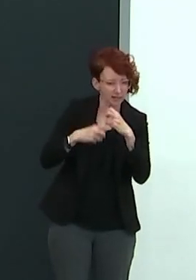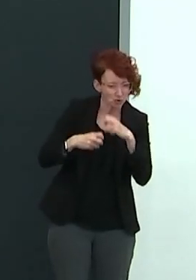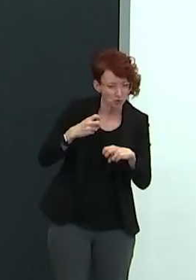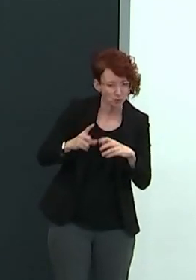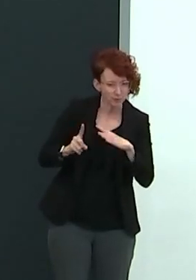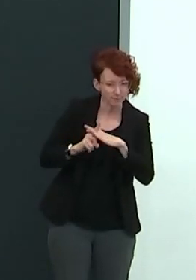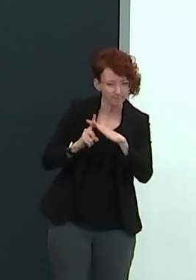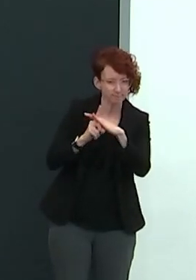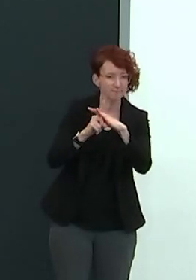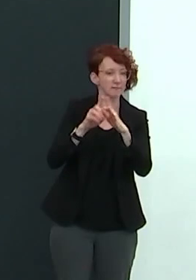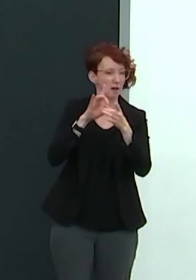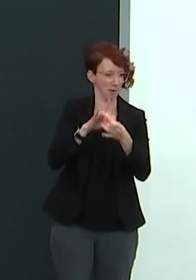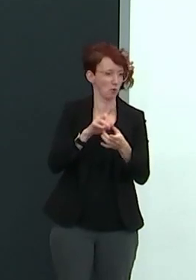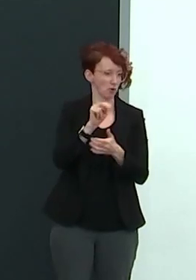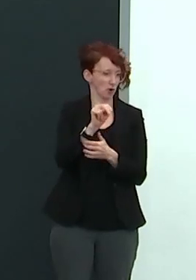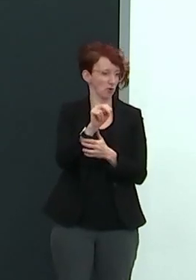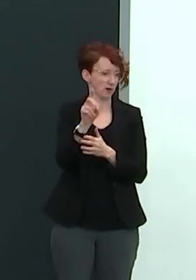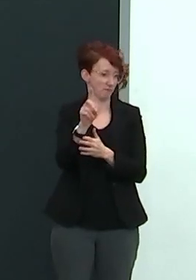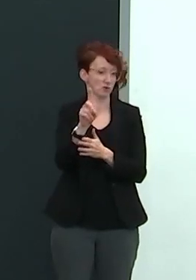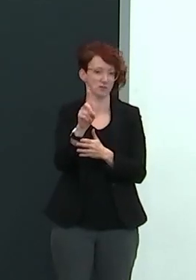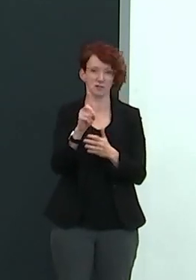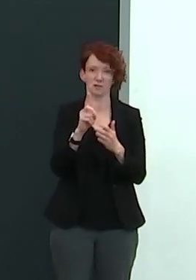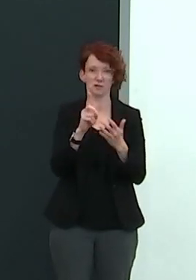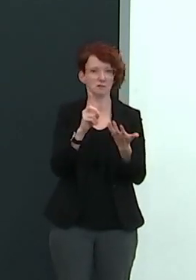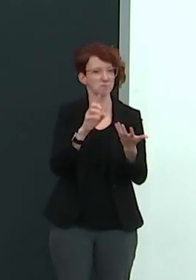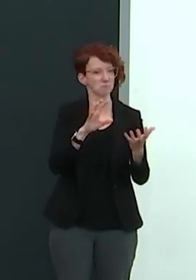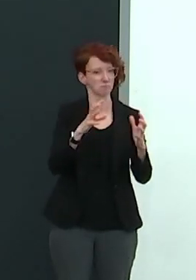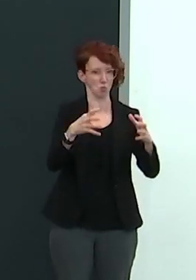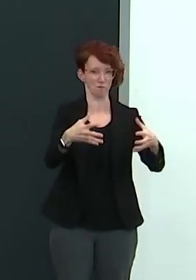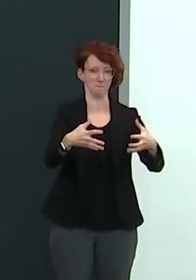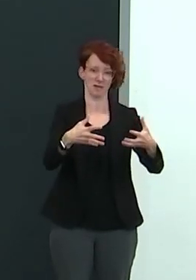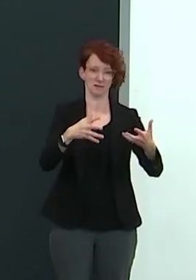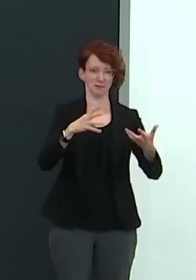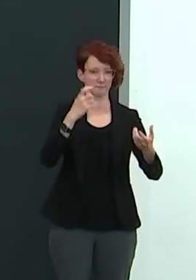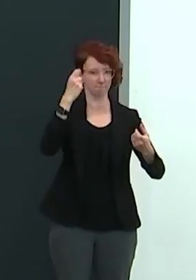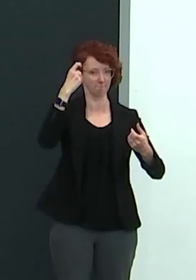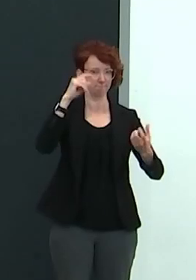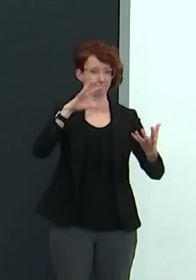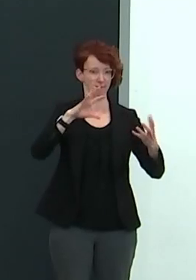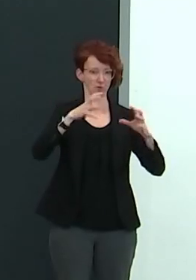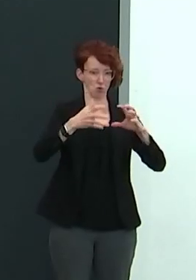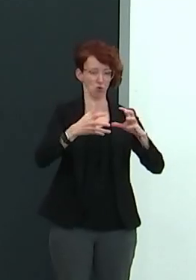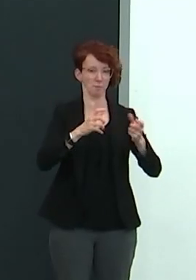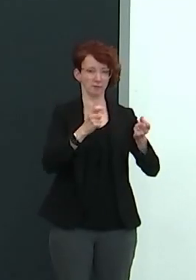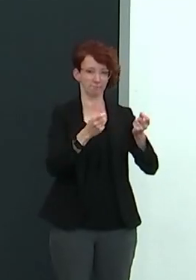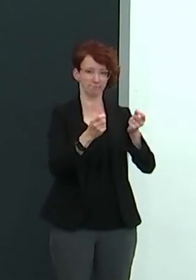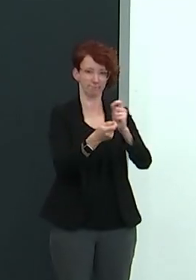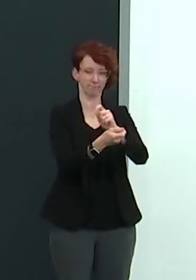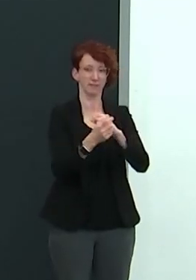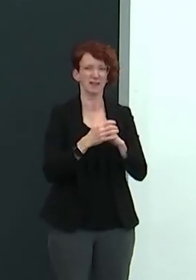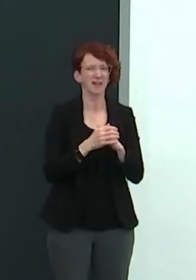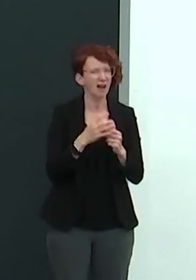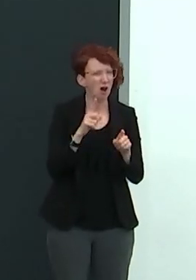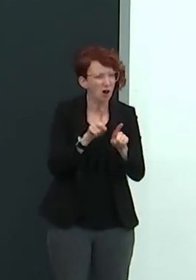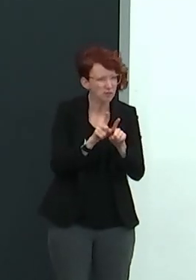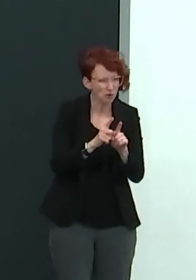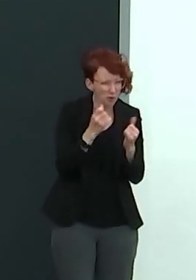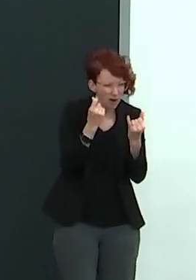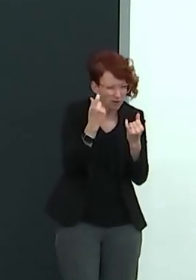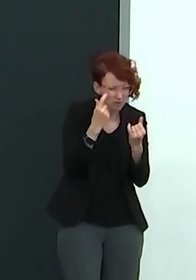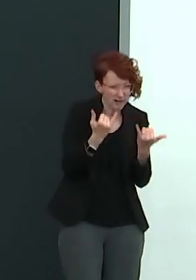the neurodiversity movement, as well as present a little bit on the current ethical landscape in and out